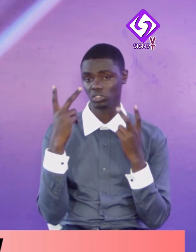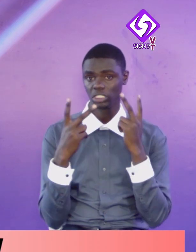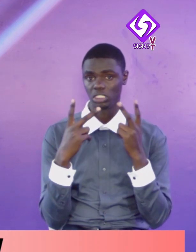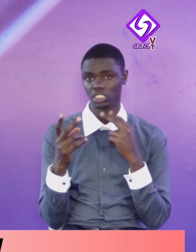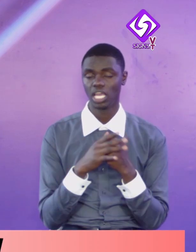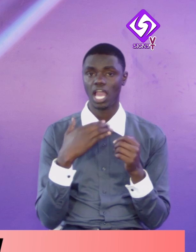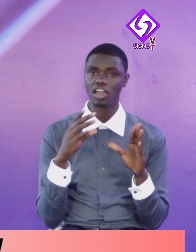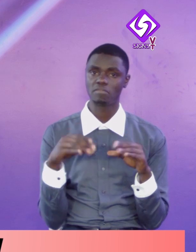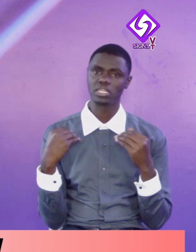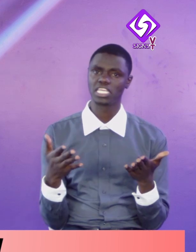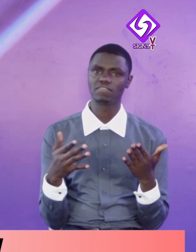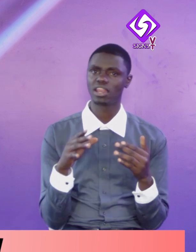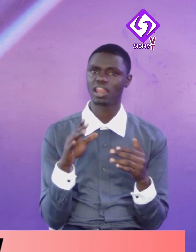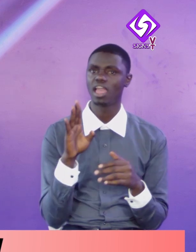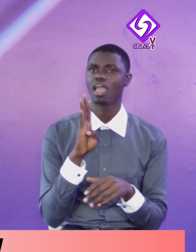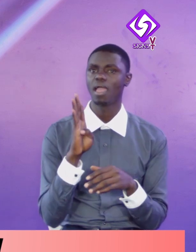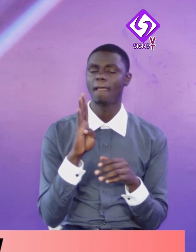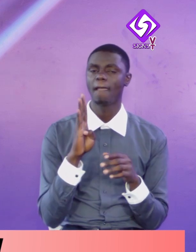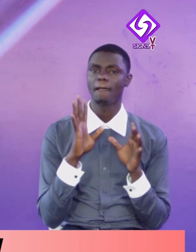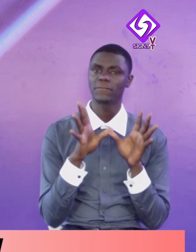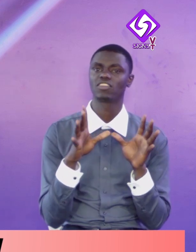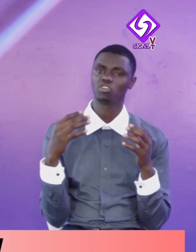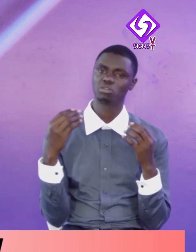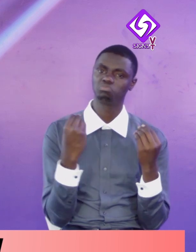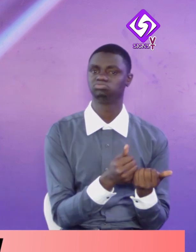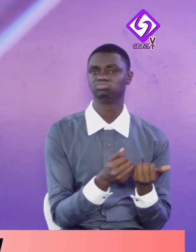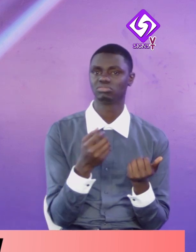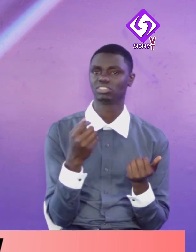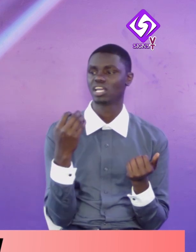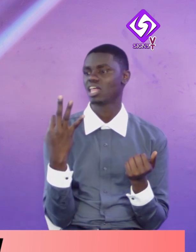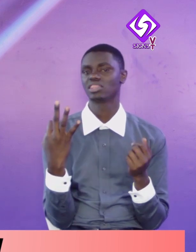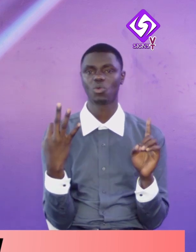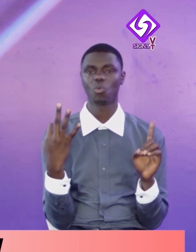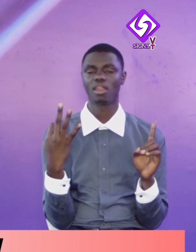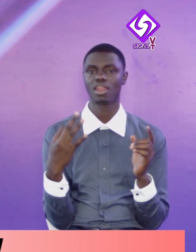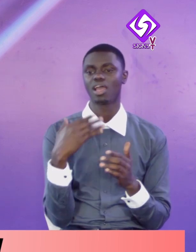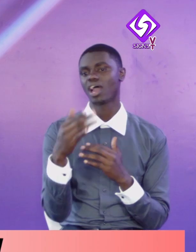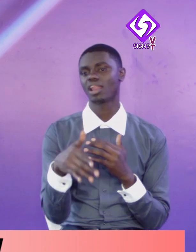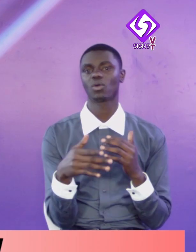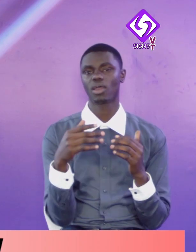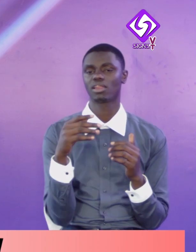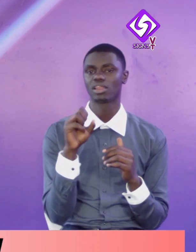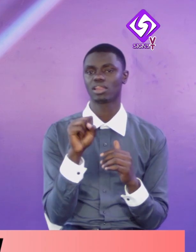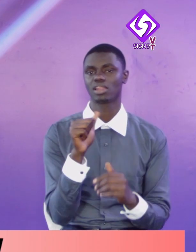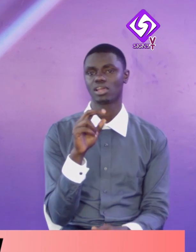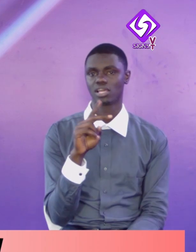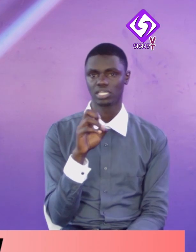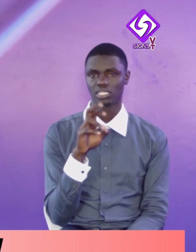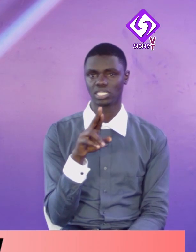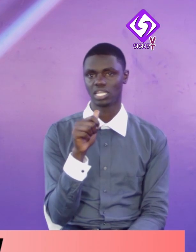been given Brentford, they were beaten 3-1. The subsequent game, which was Sunderland, they